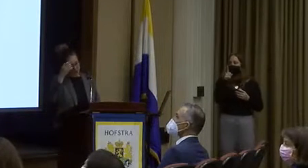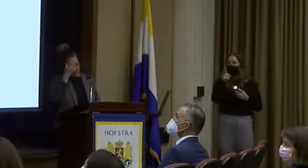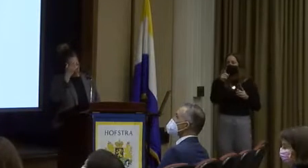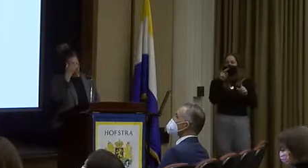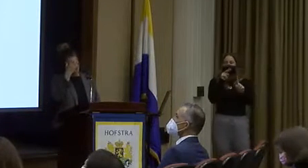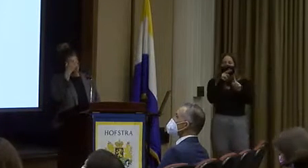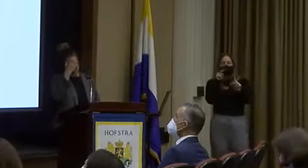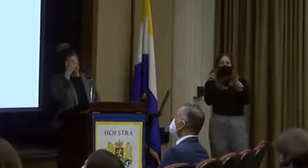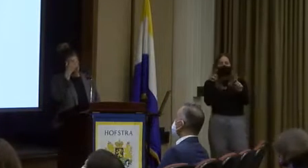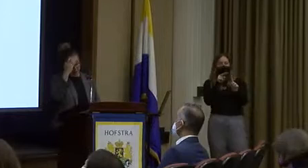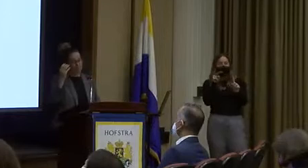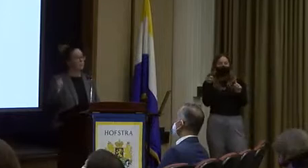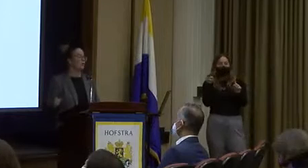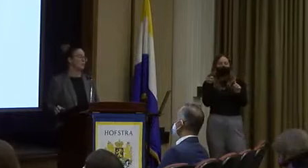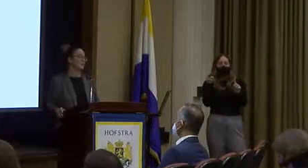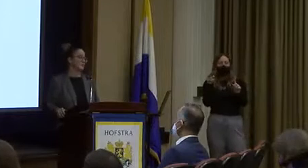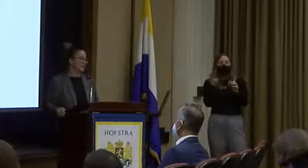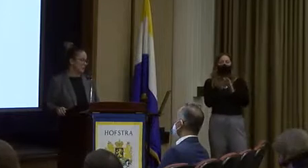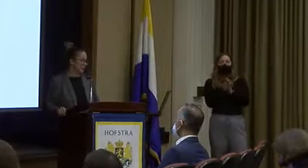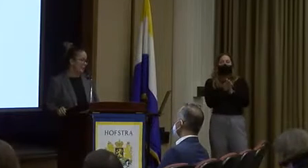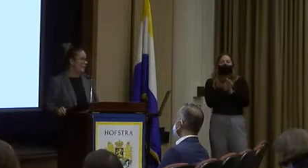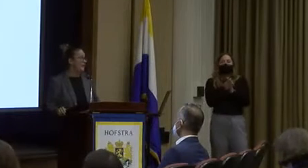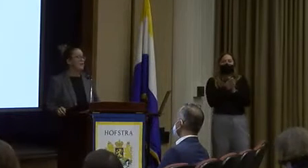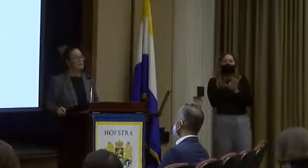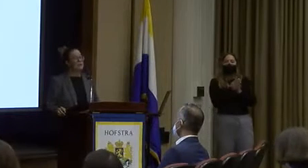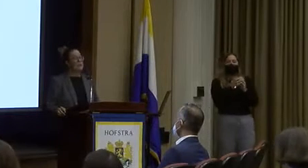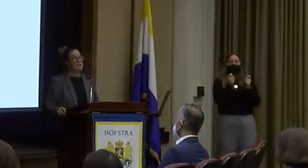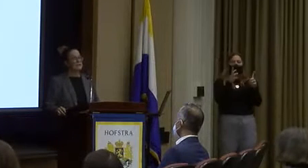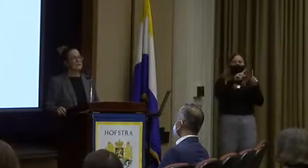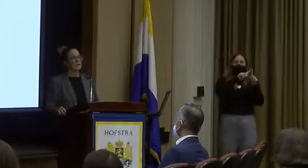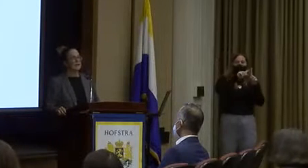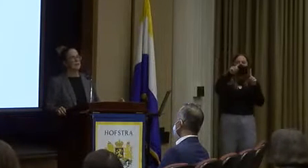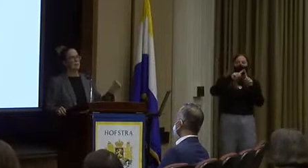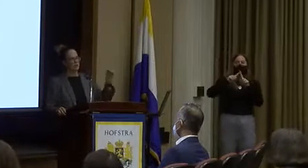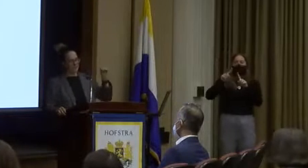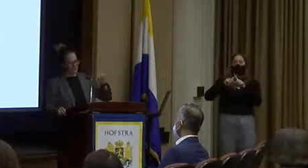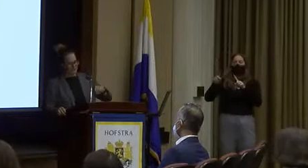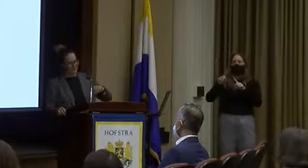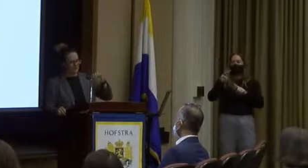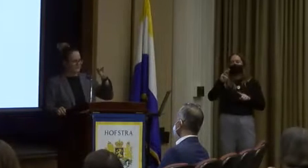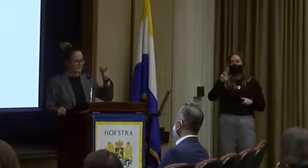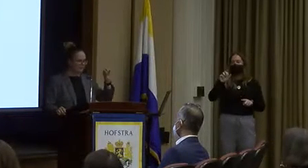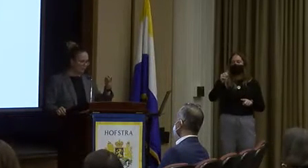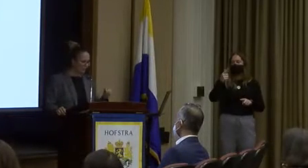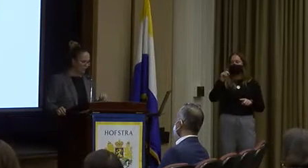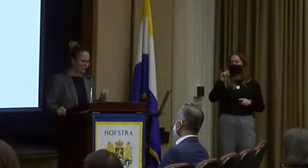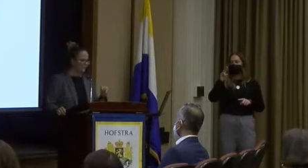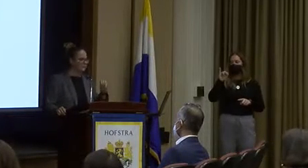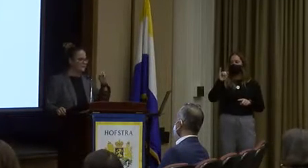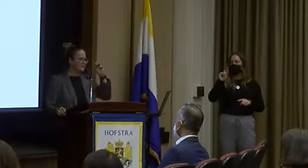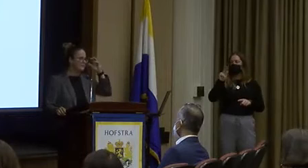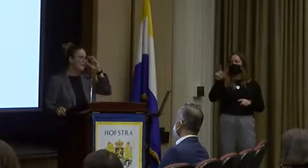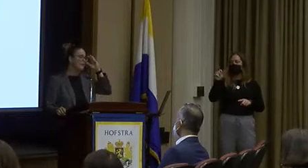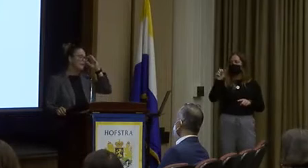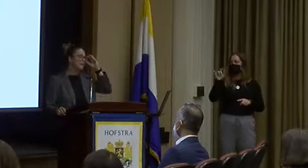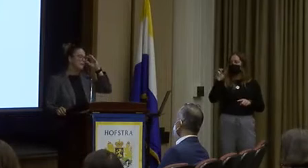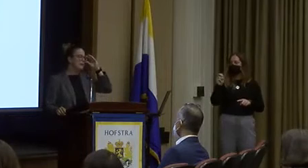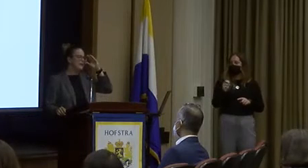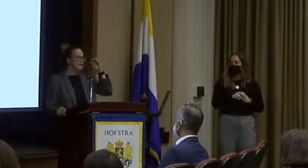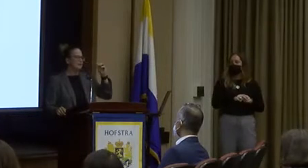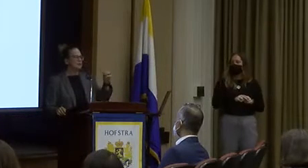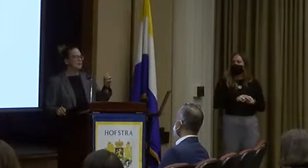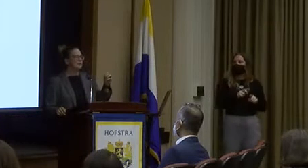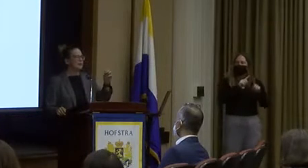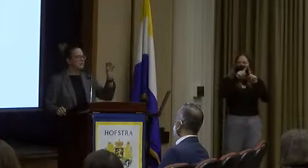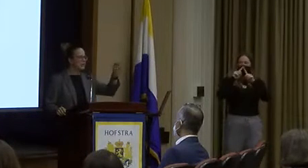at intersectionality in terms of multiple marginalization and realizing that if we're going to enact policy, if we're going to create services, that